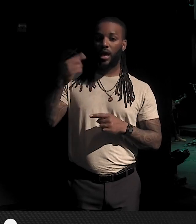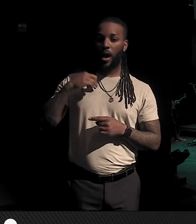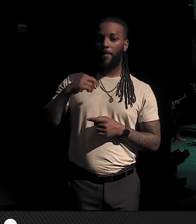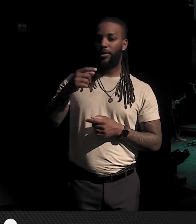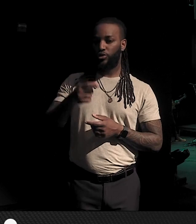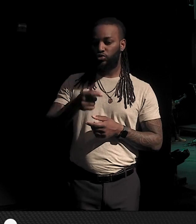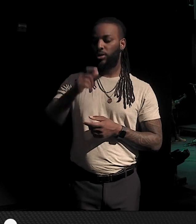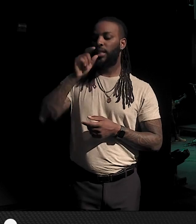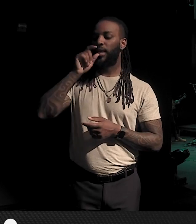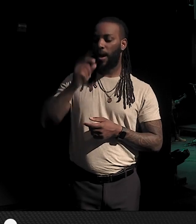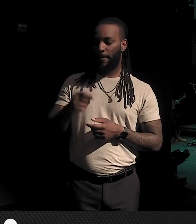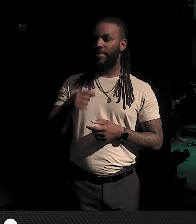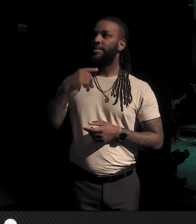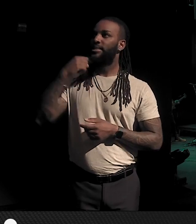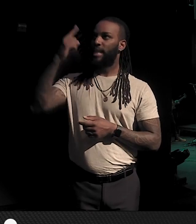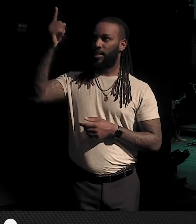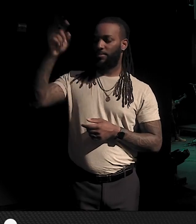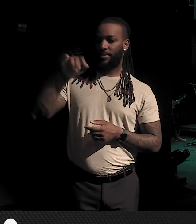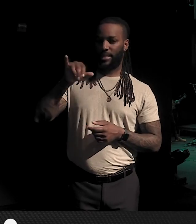him yes.